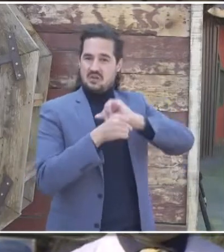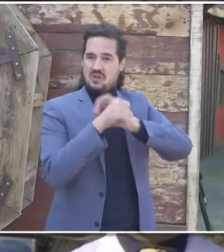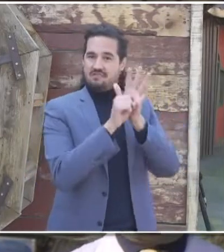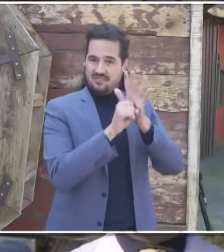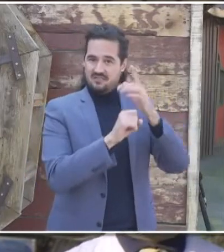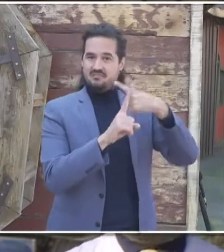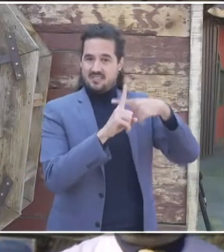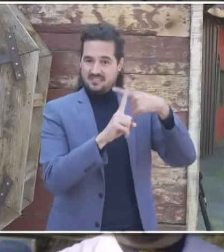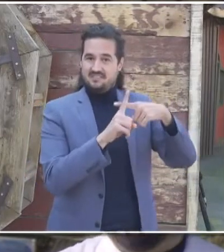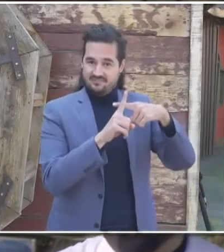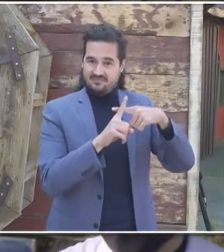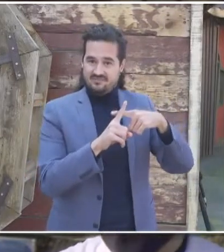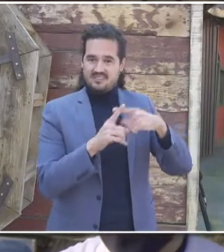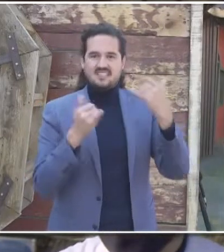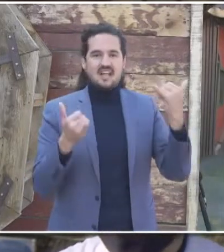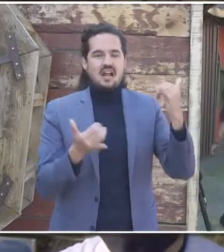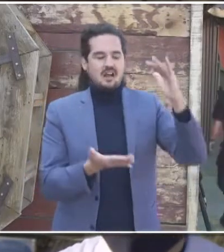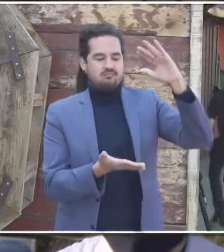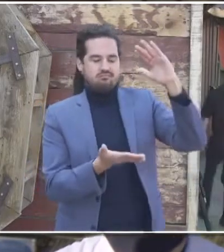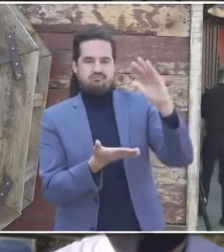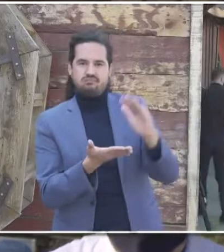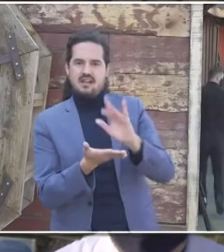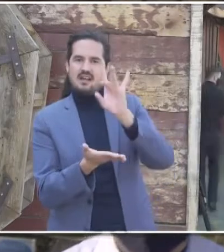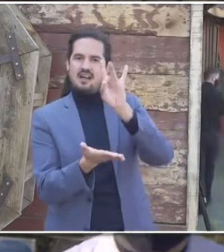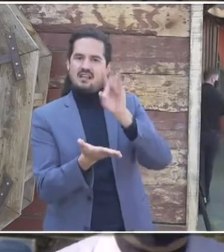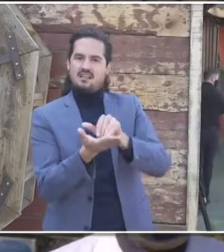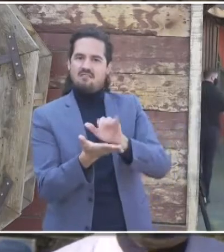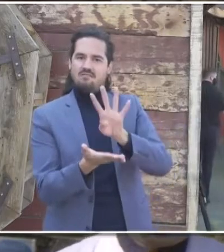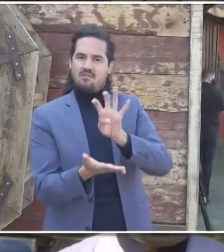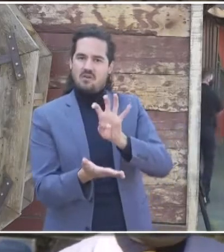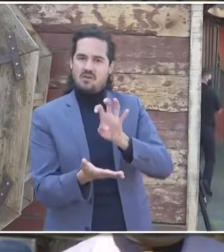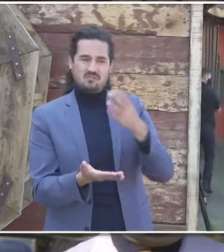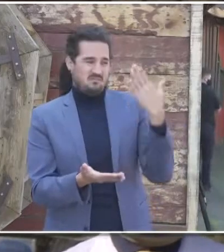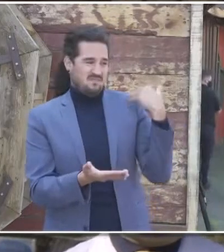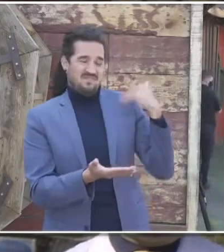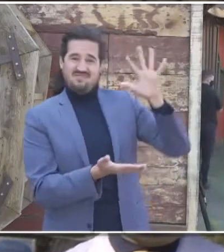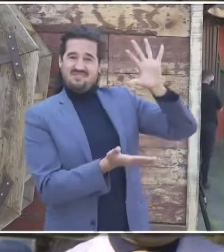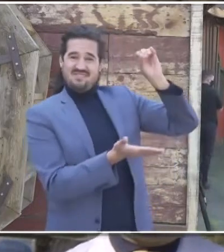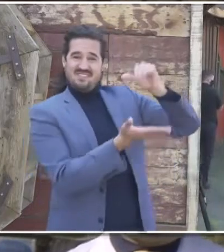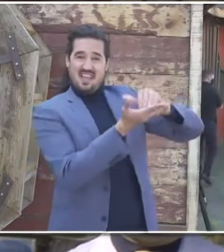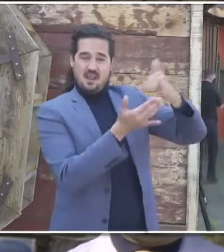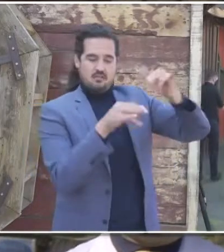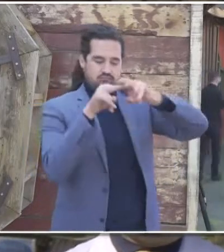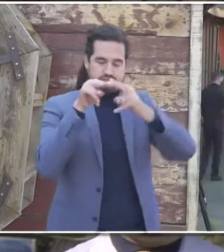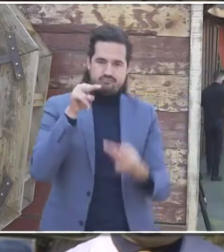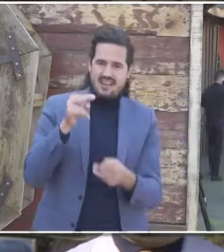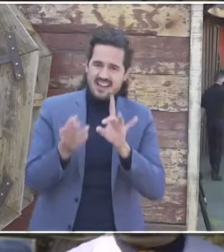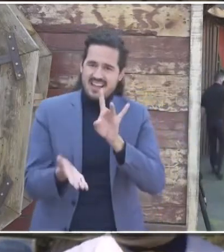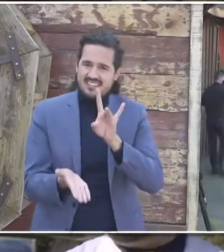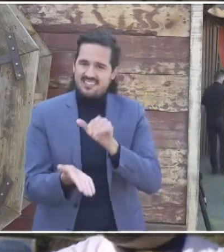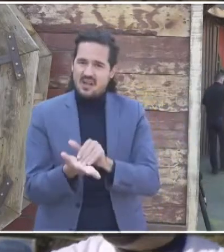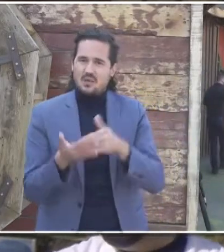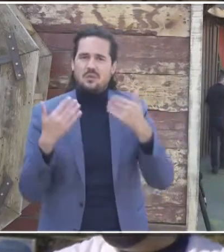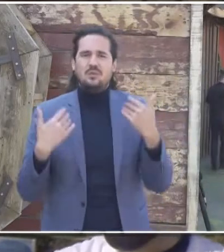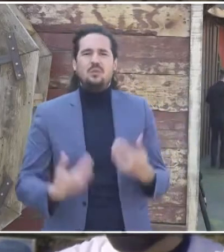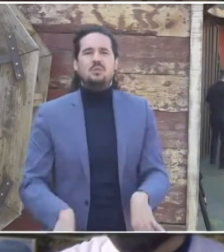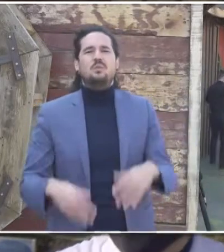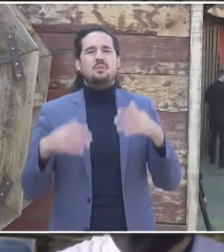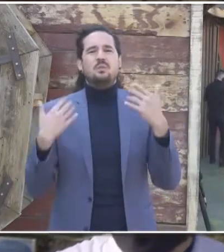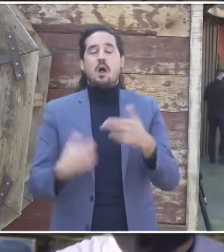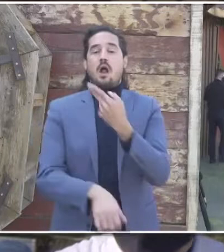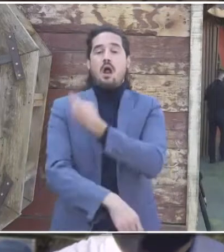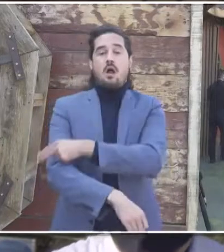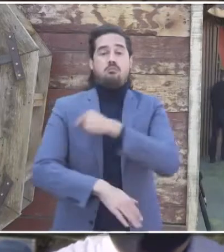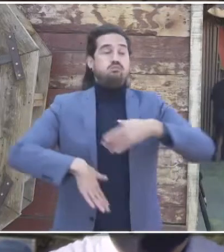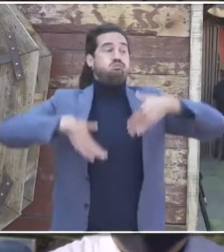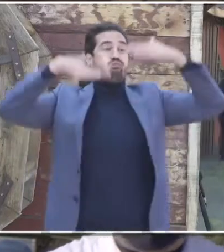8,400. We're seeing progress in every category, including hospitalizations. Hospitalizations in the last 2 weeks